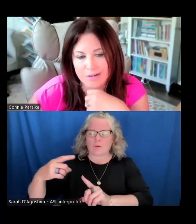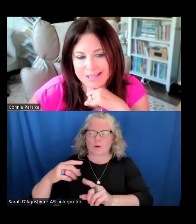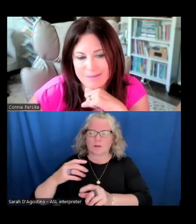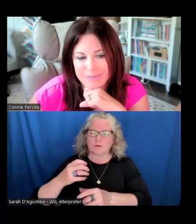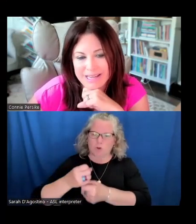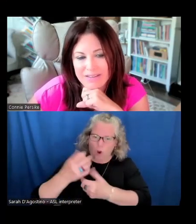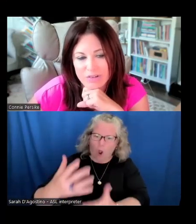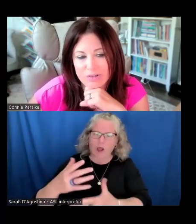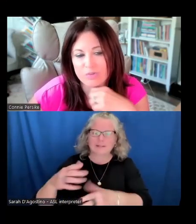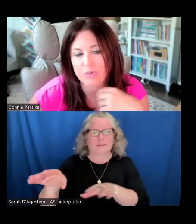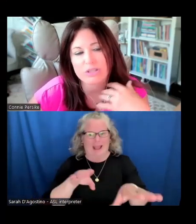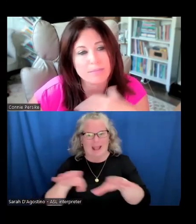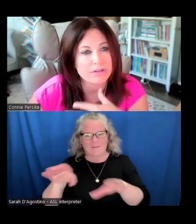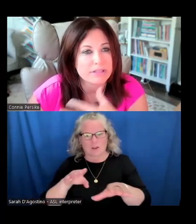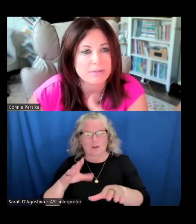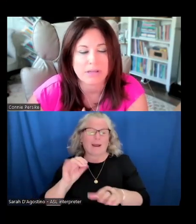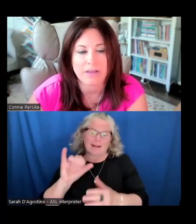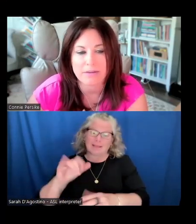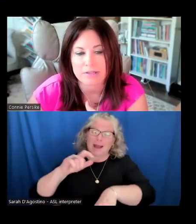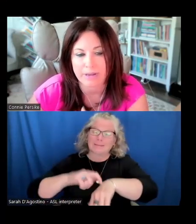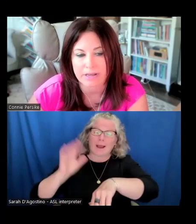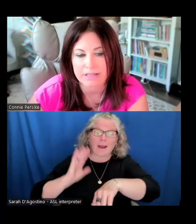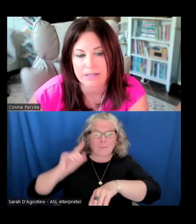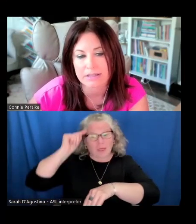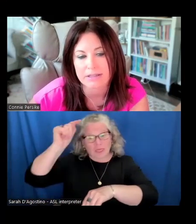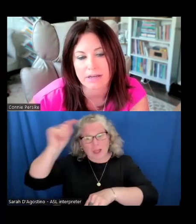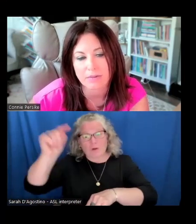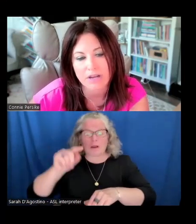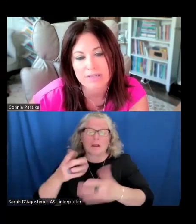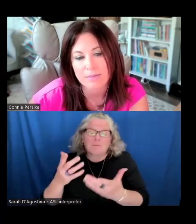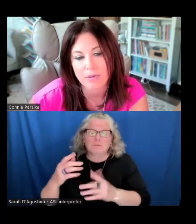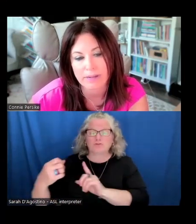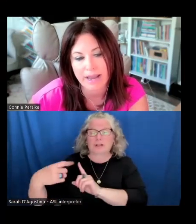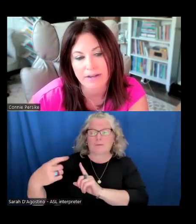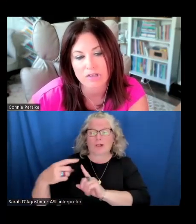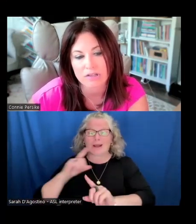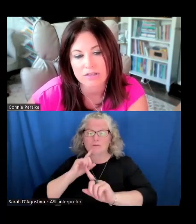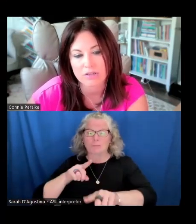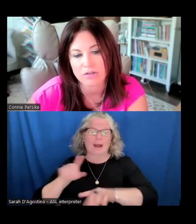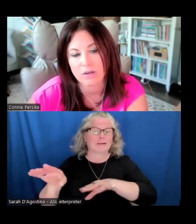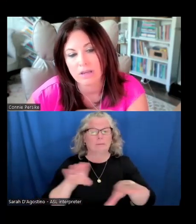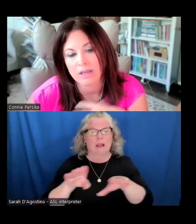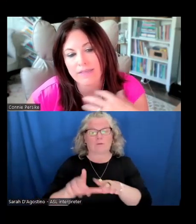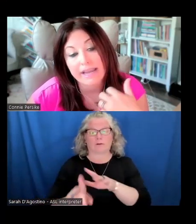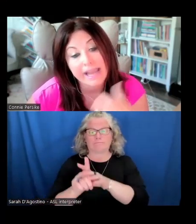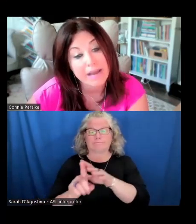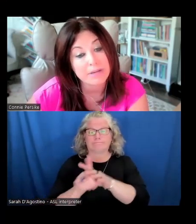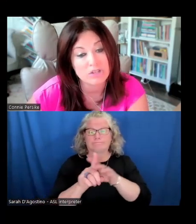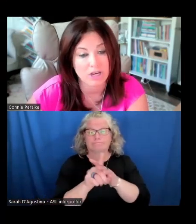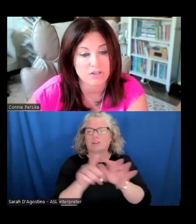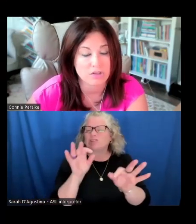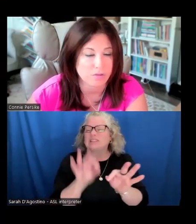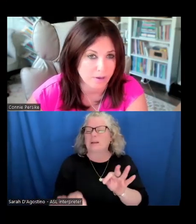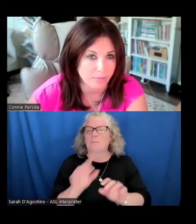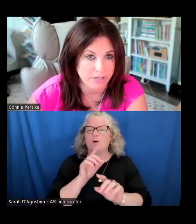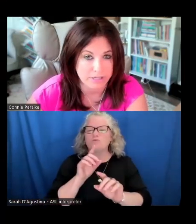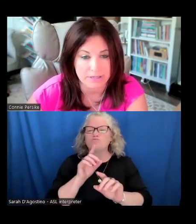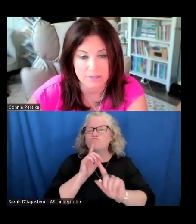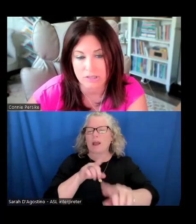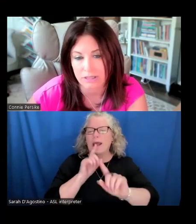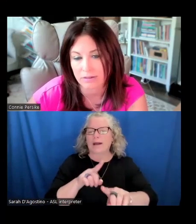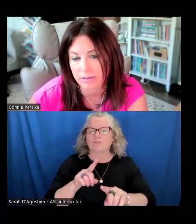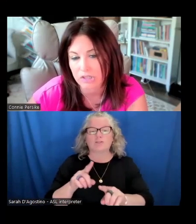the theory, that behaviors were simple stimuli responses and simple reactions that can be changed through